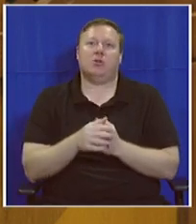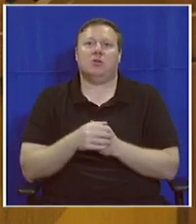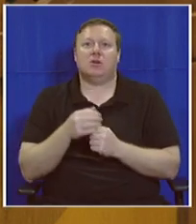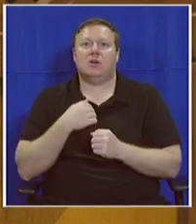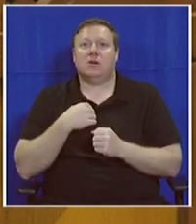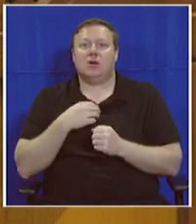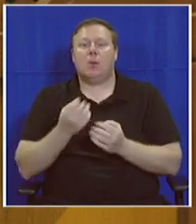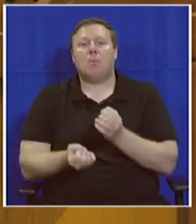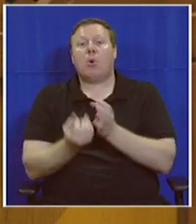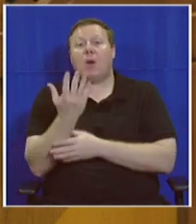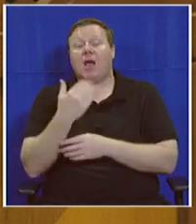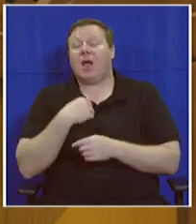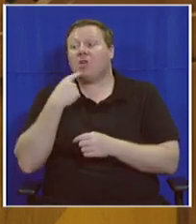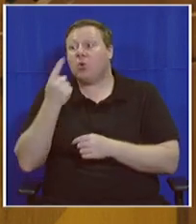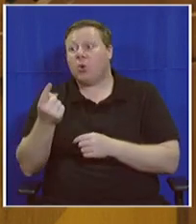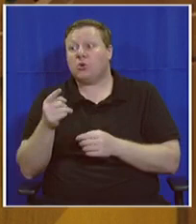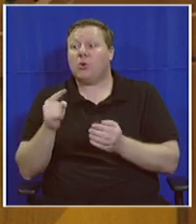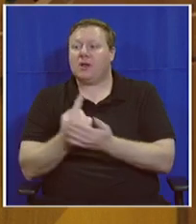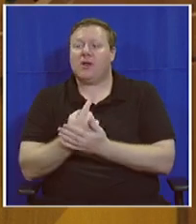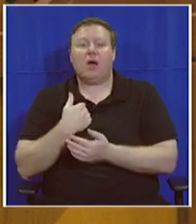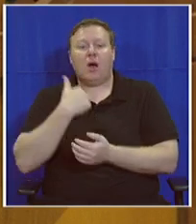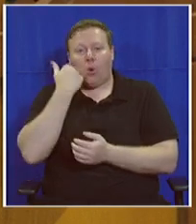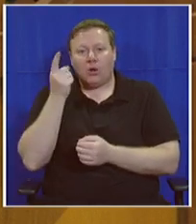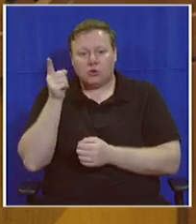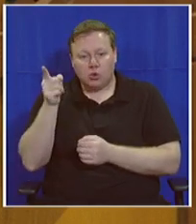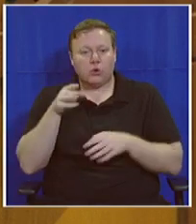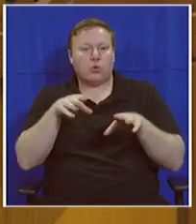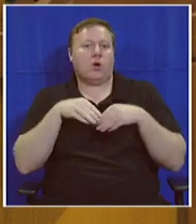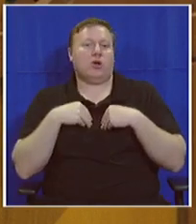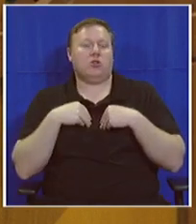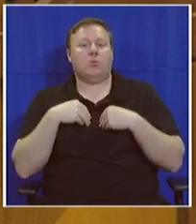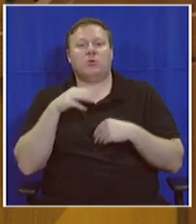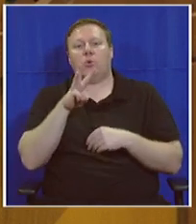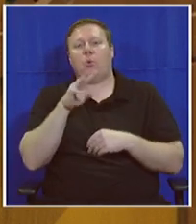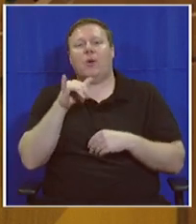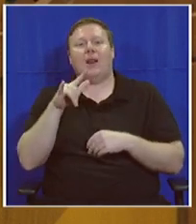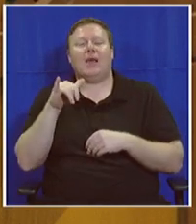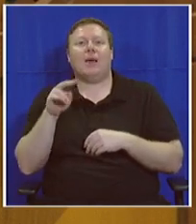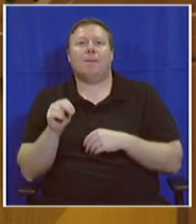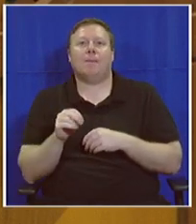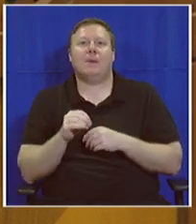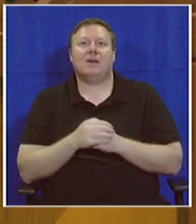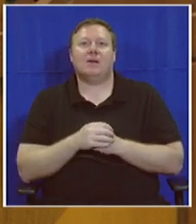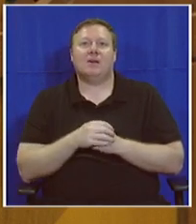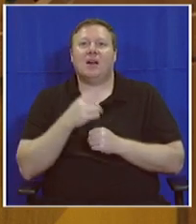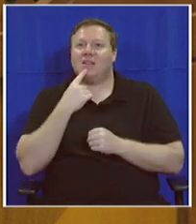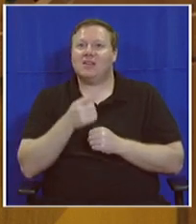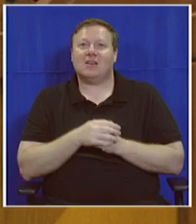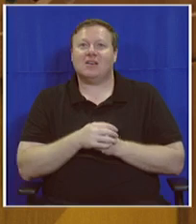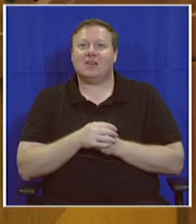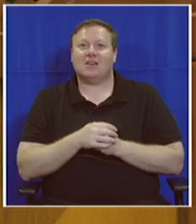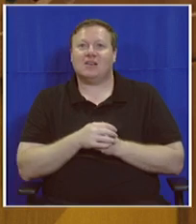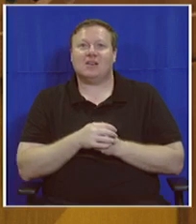I met and that I wanted to adopt one of them, which was William. She then told me on the phone that you